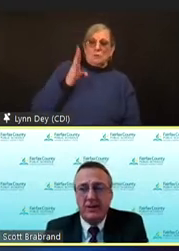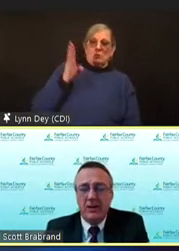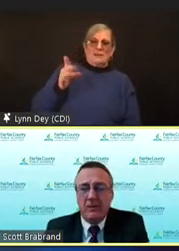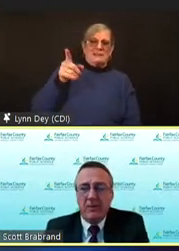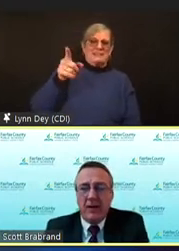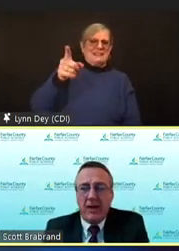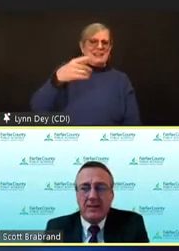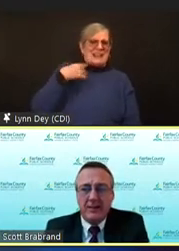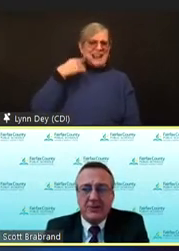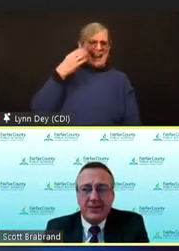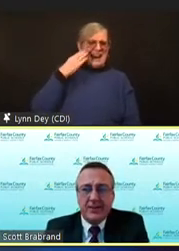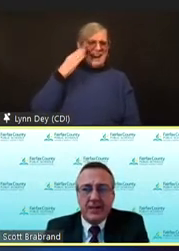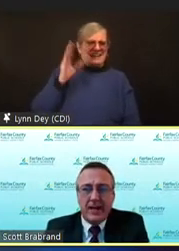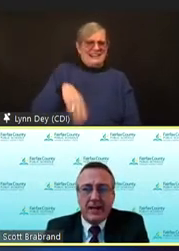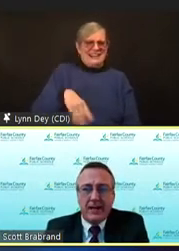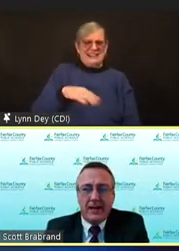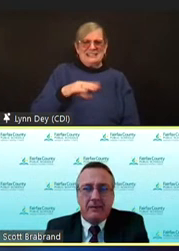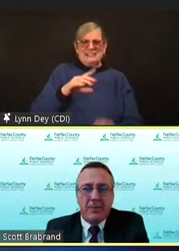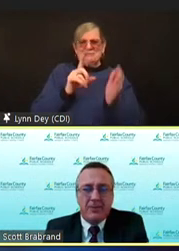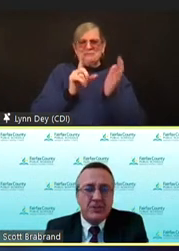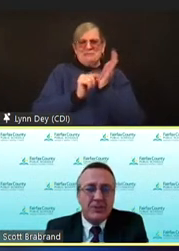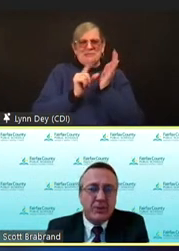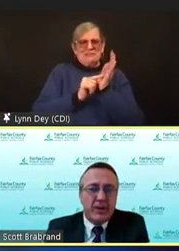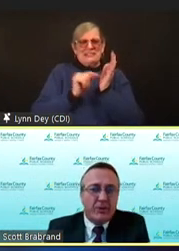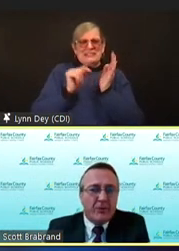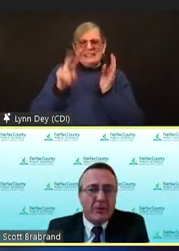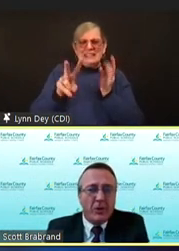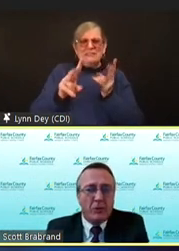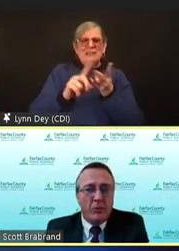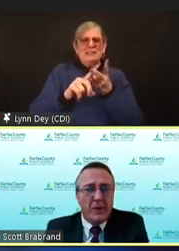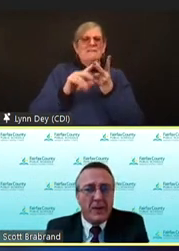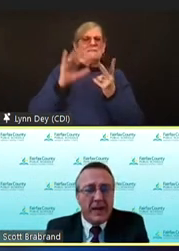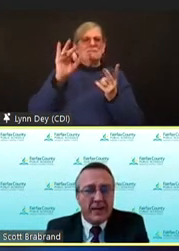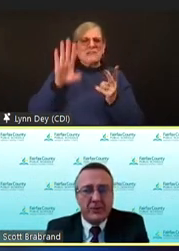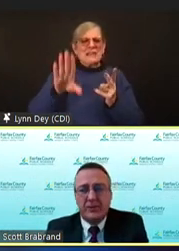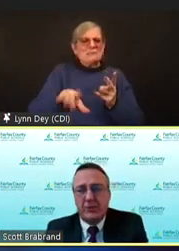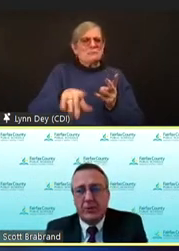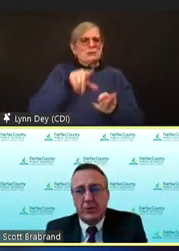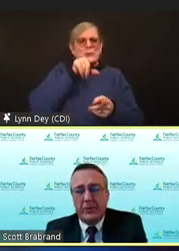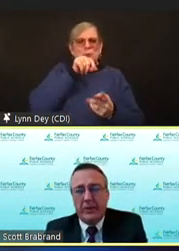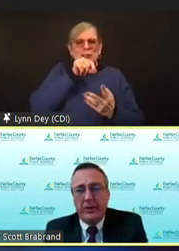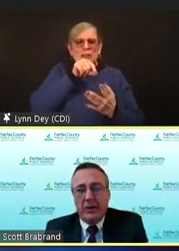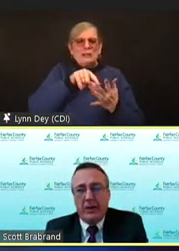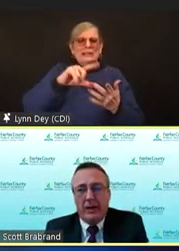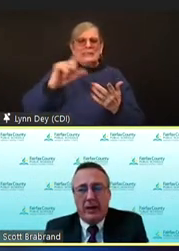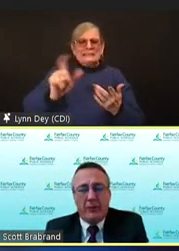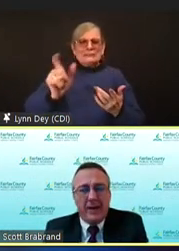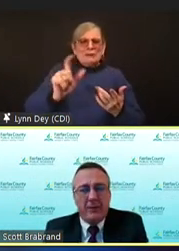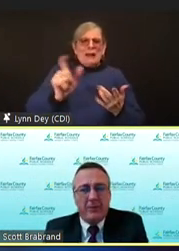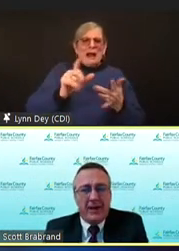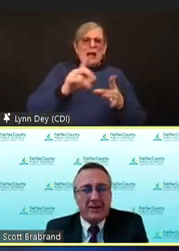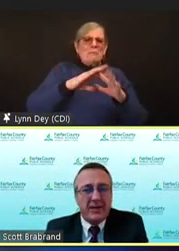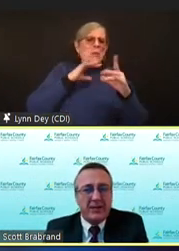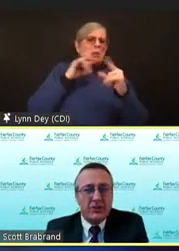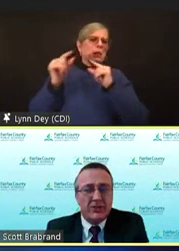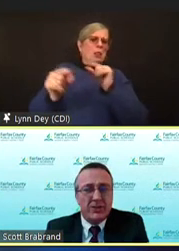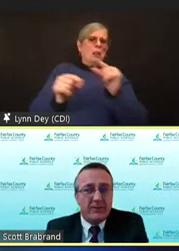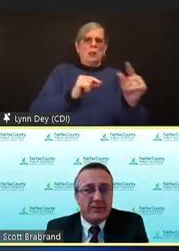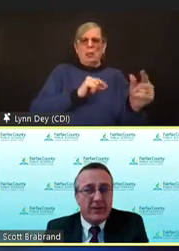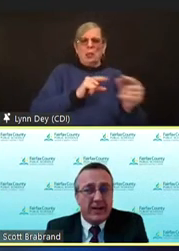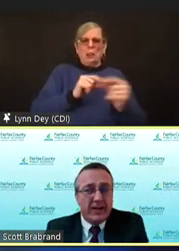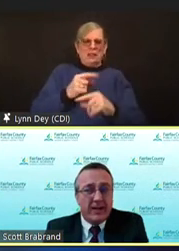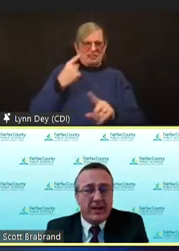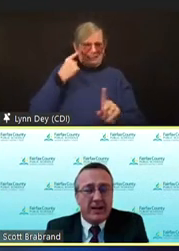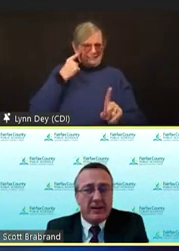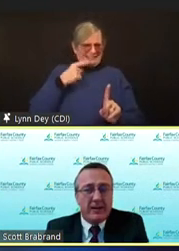media. I did see a message that went out from a local pediatrics group around masking just the